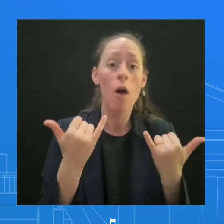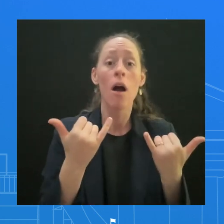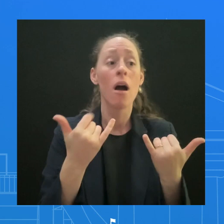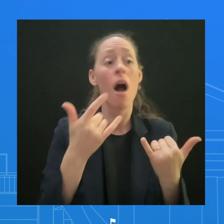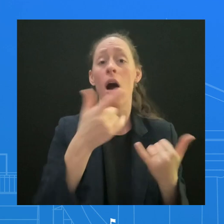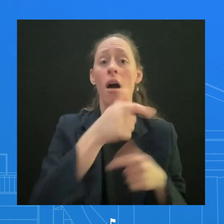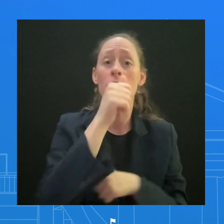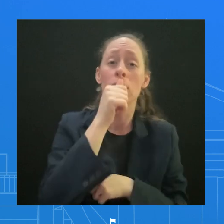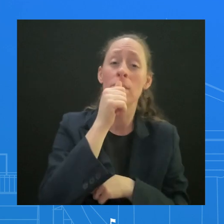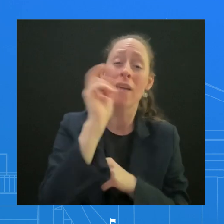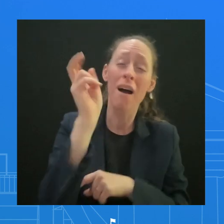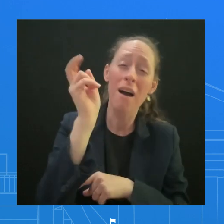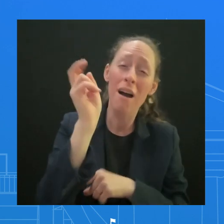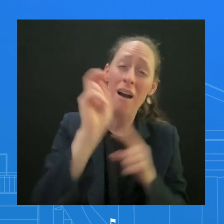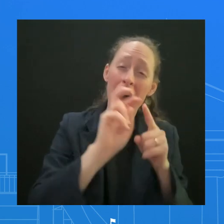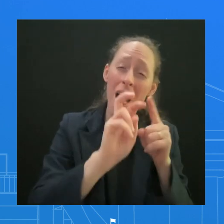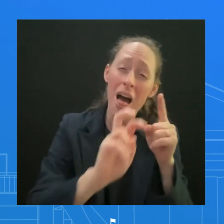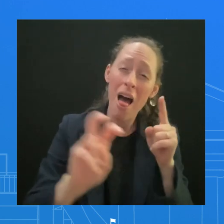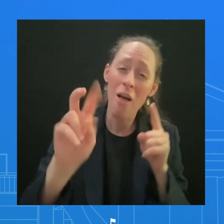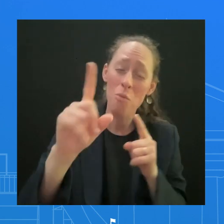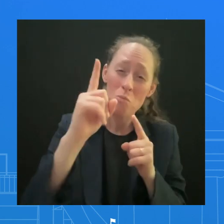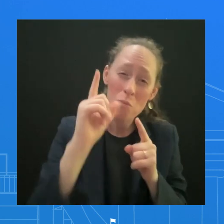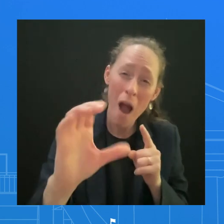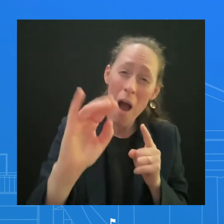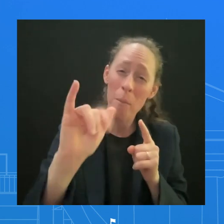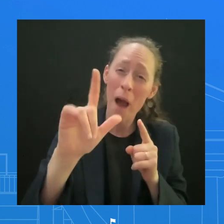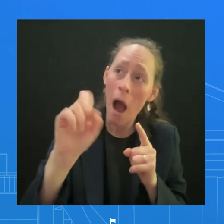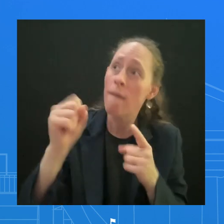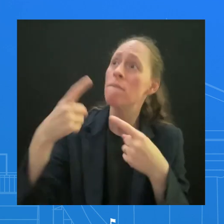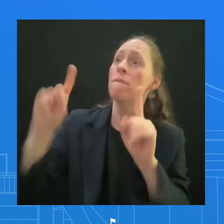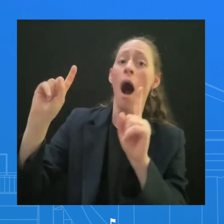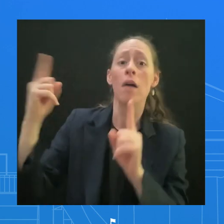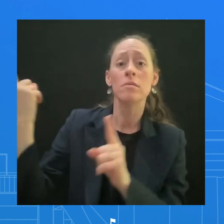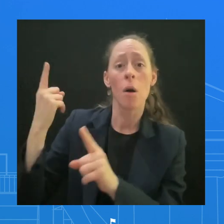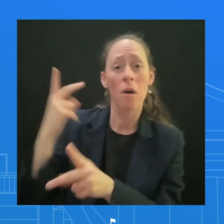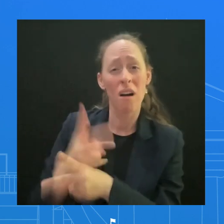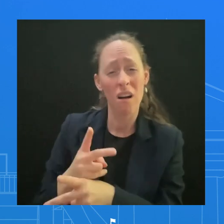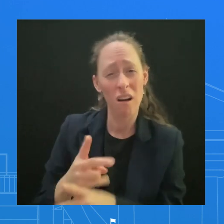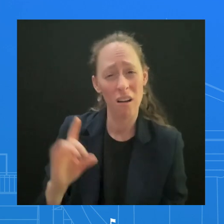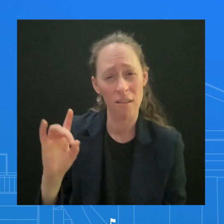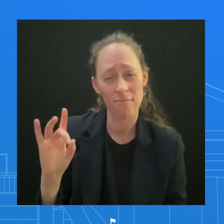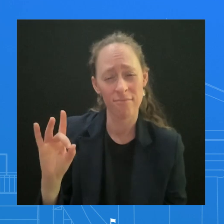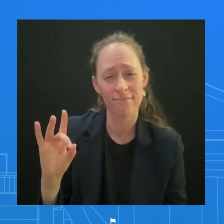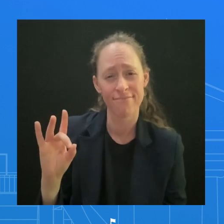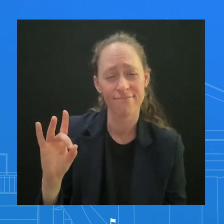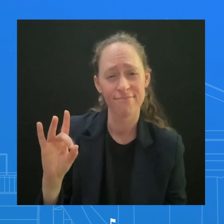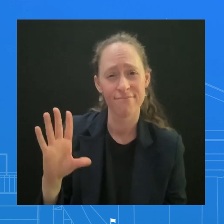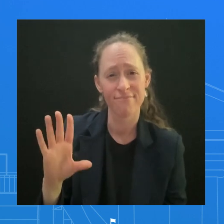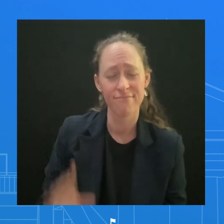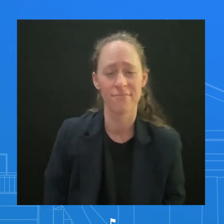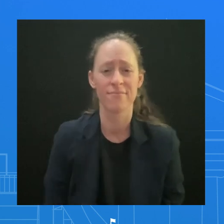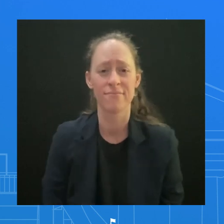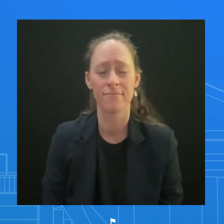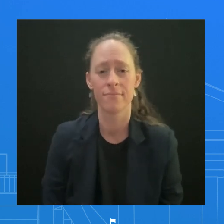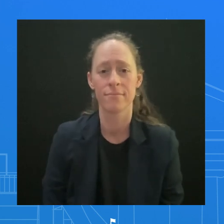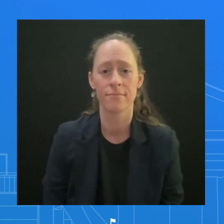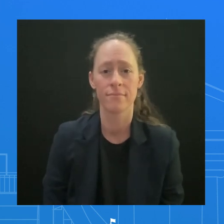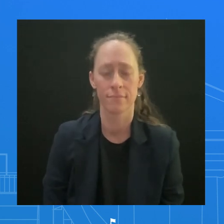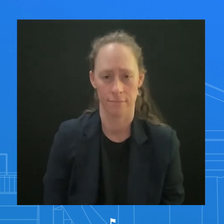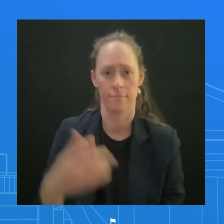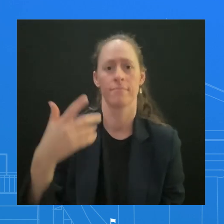this week, the First Lady heard from some of those women who shared their stories of being denied needed health care in Florida,